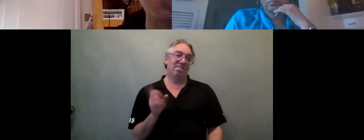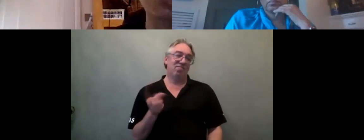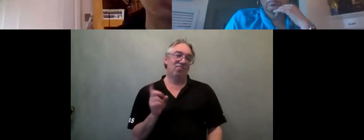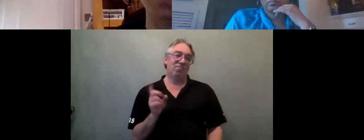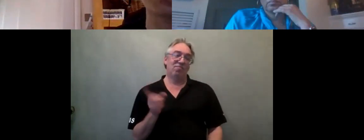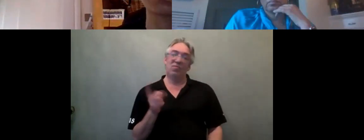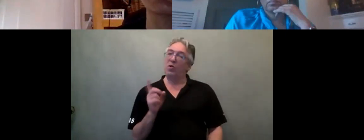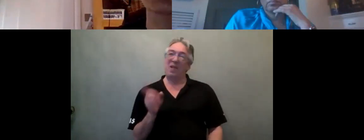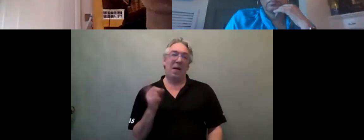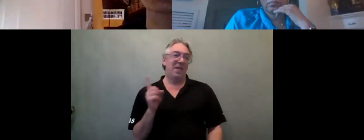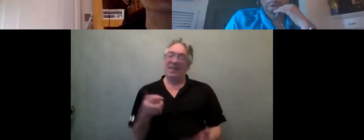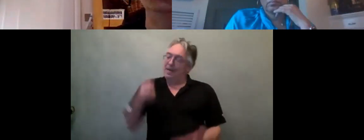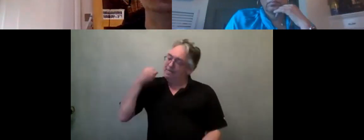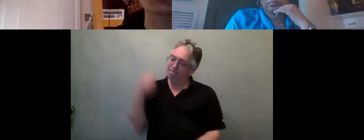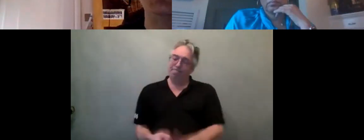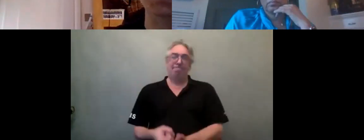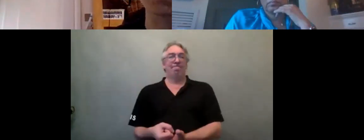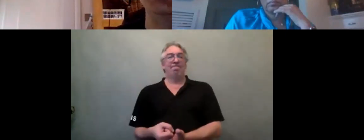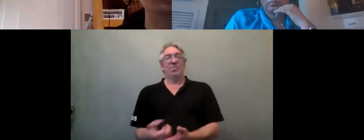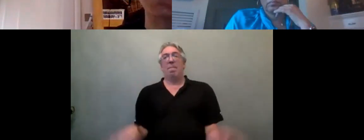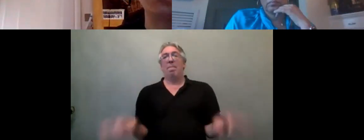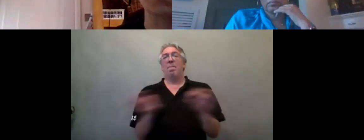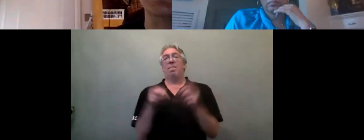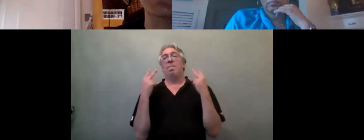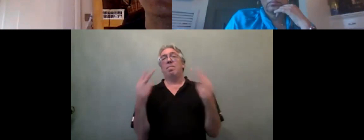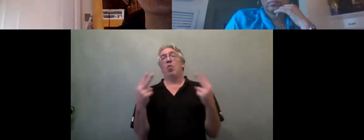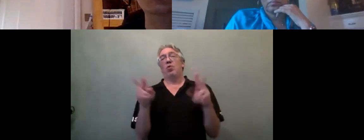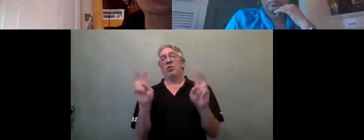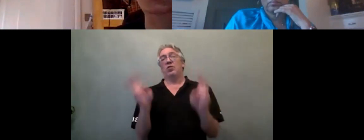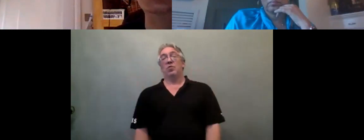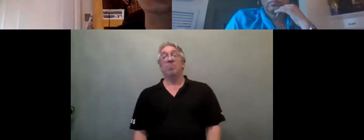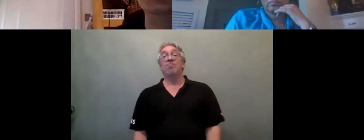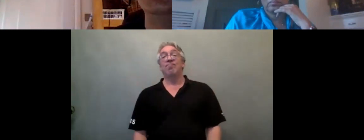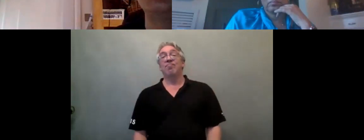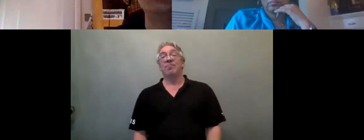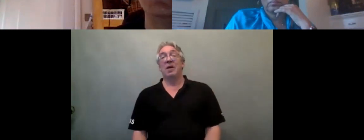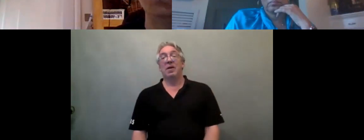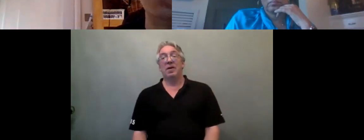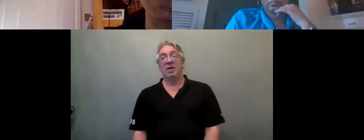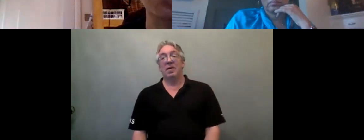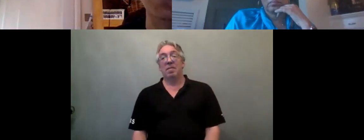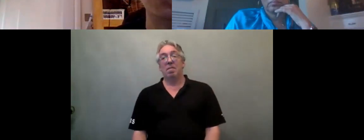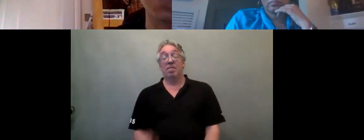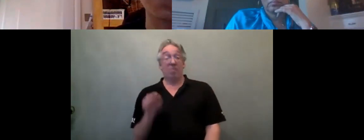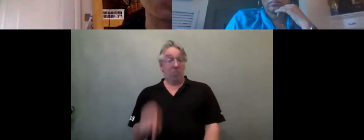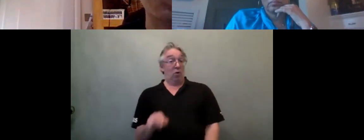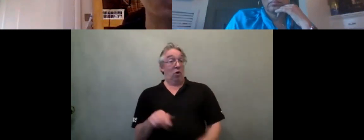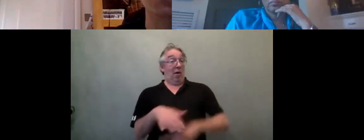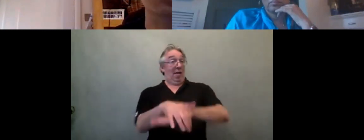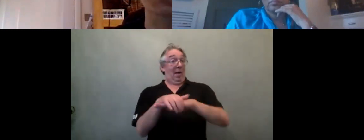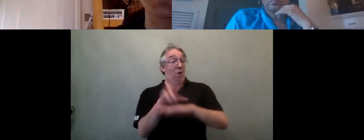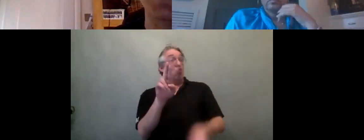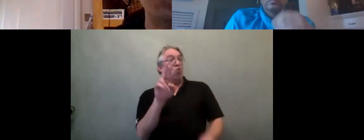back-end critical element. We're beginning in the UK, certainly, to think about internet